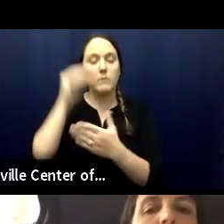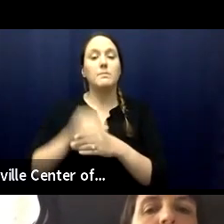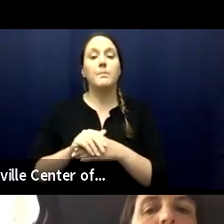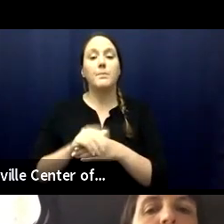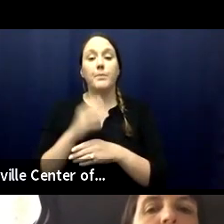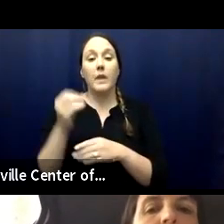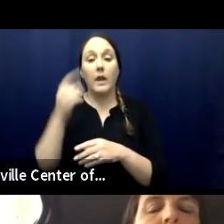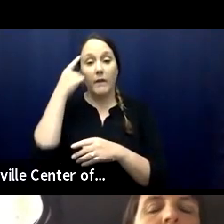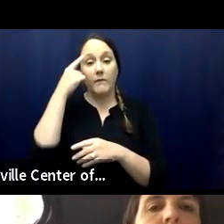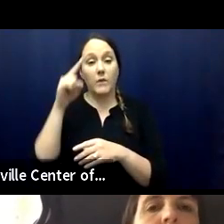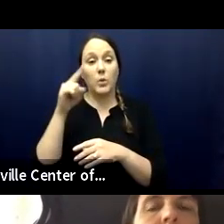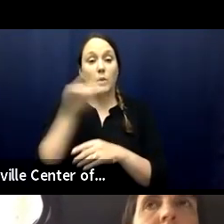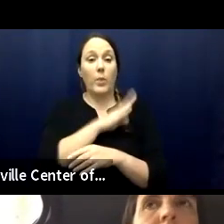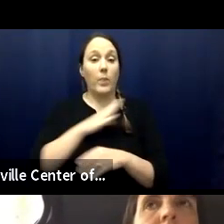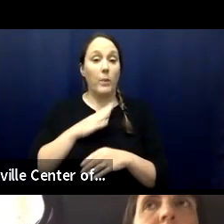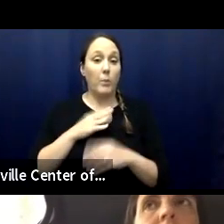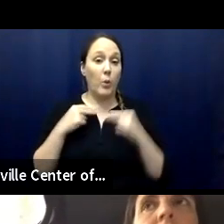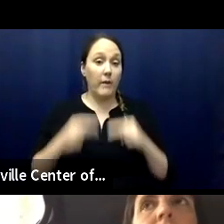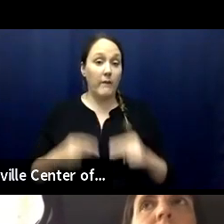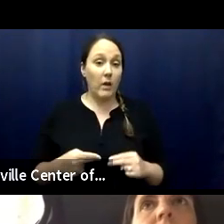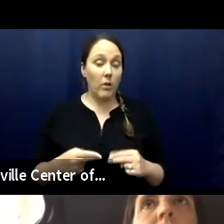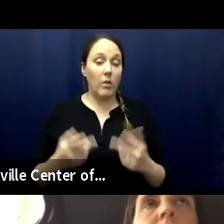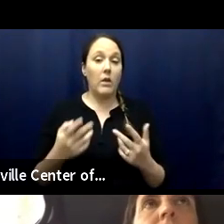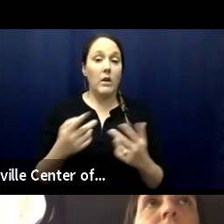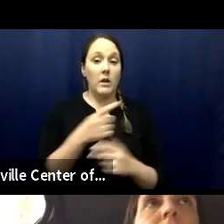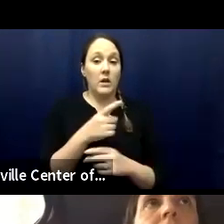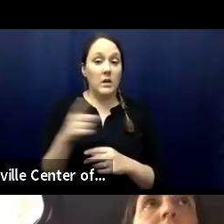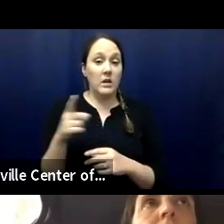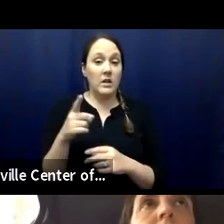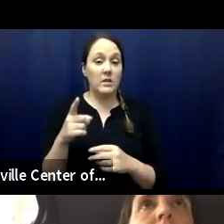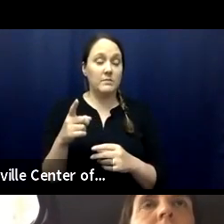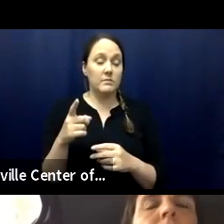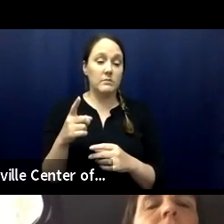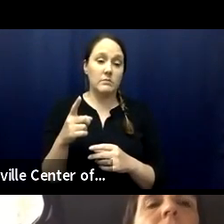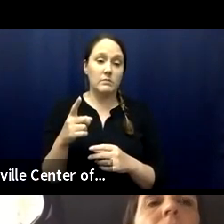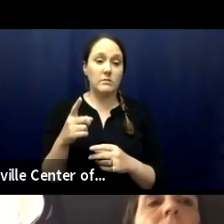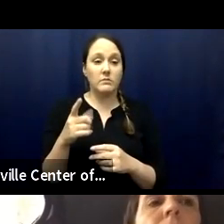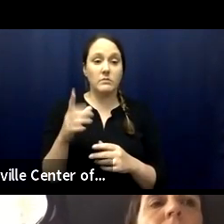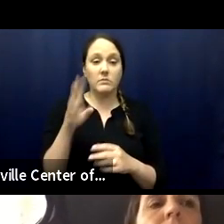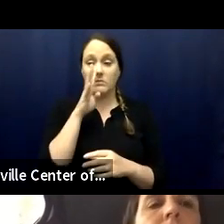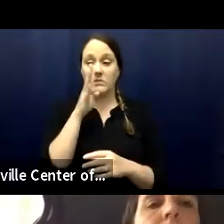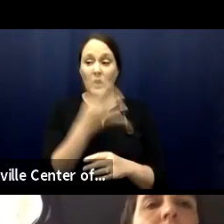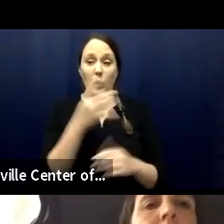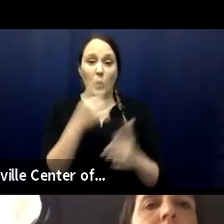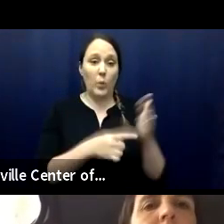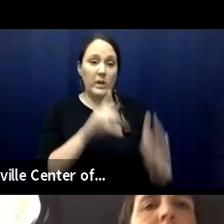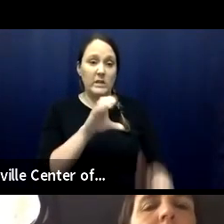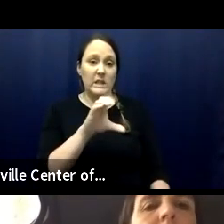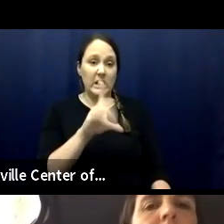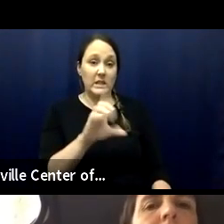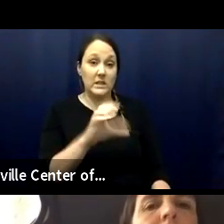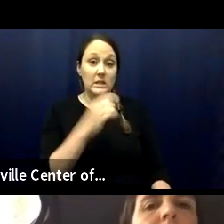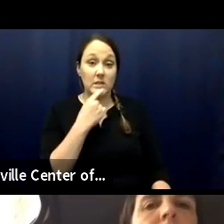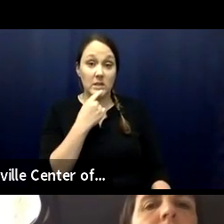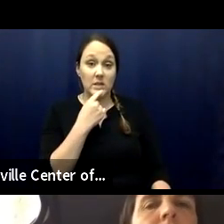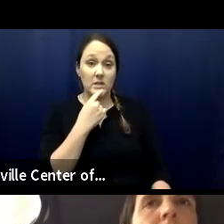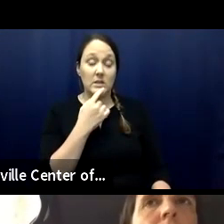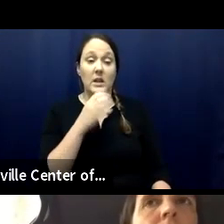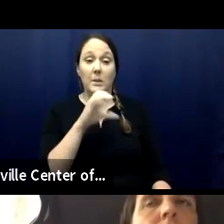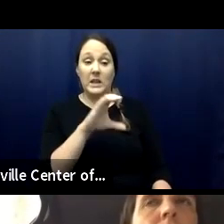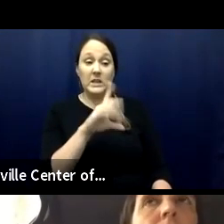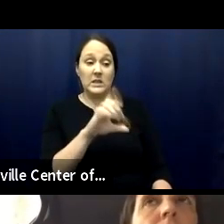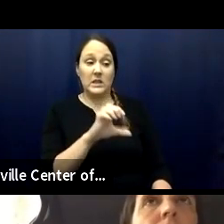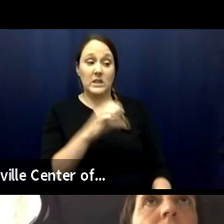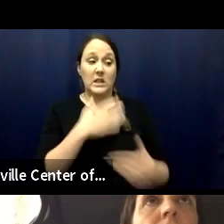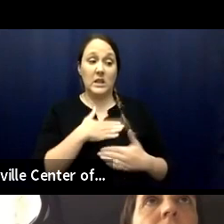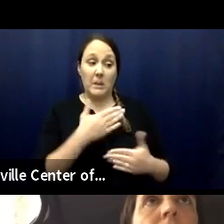And for the Board of Health to kind of ignore what the CDC is saying now, that even the CDC is